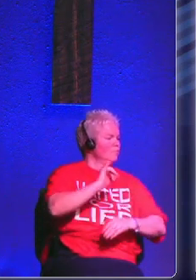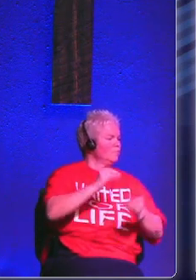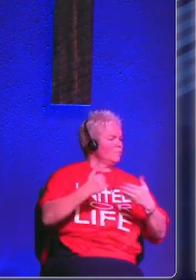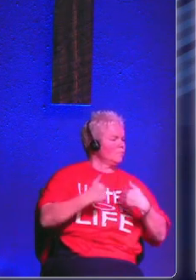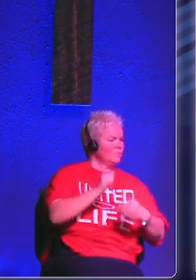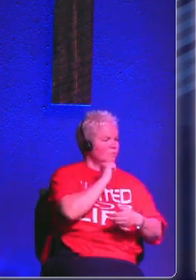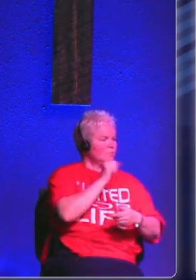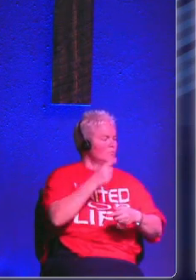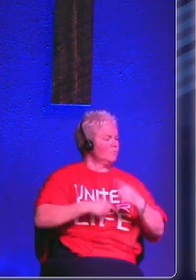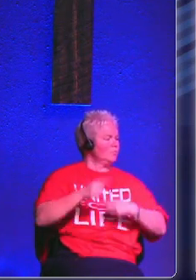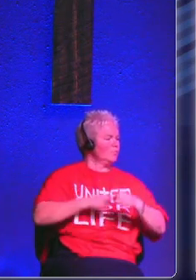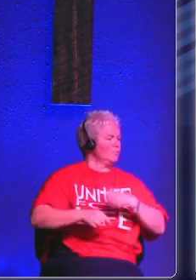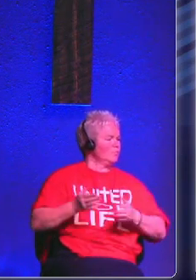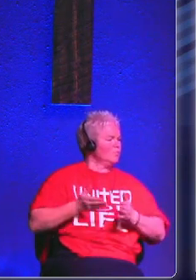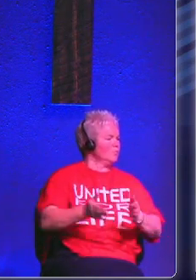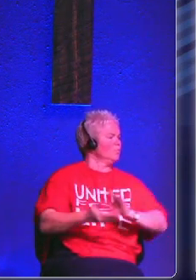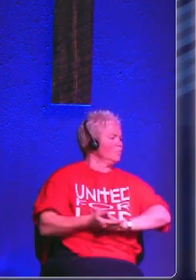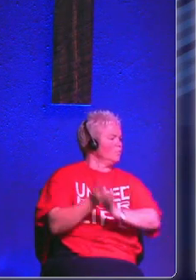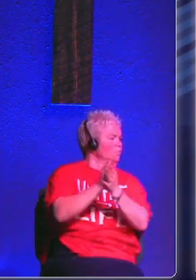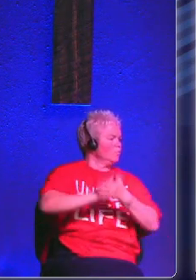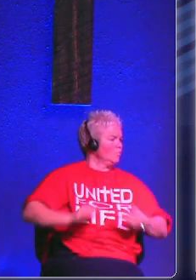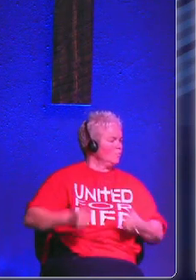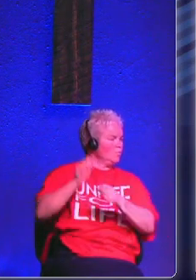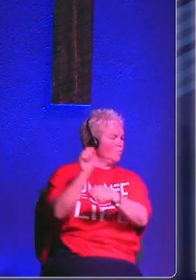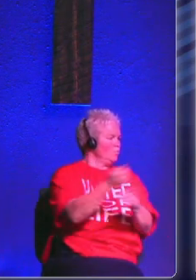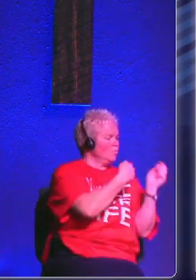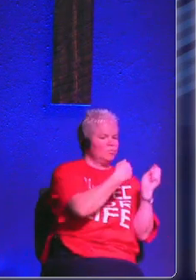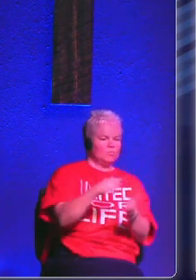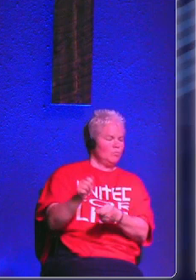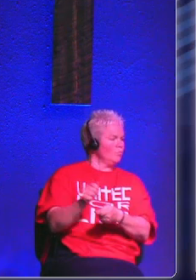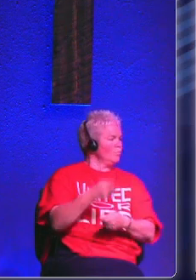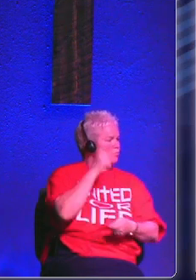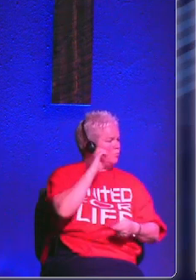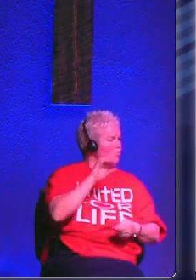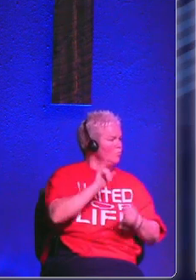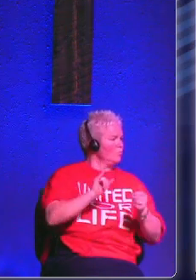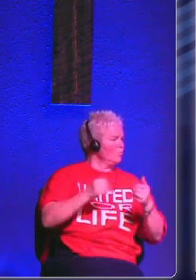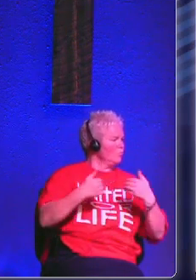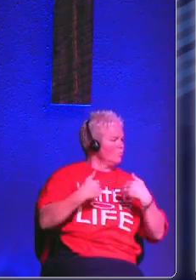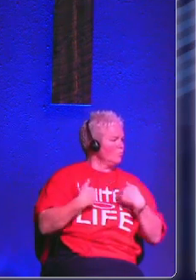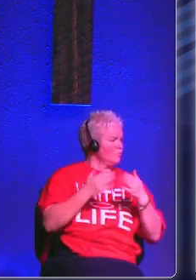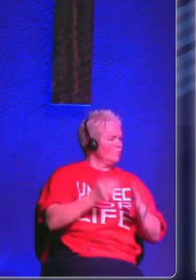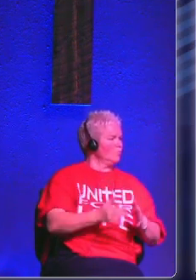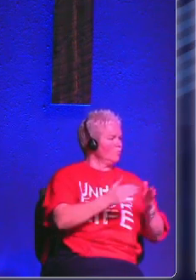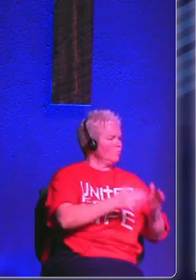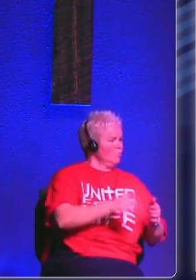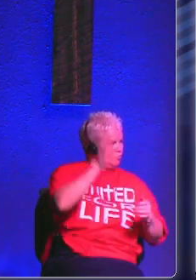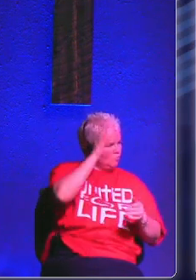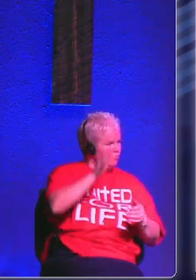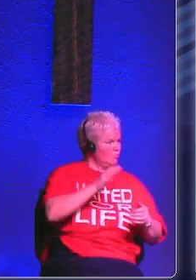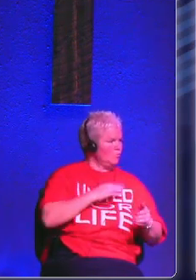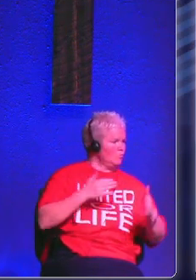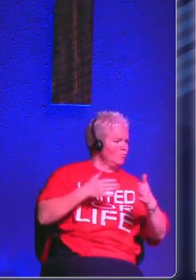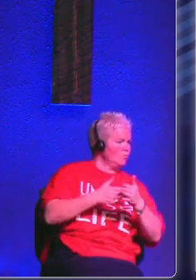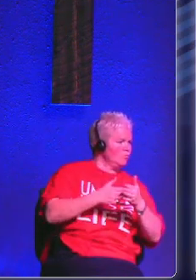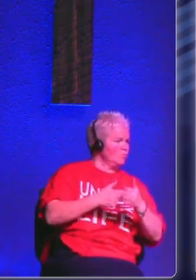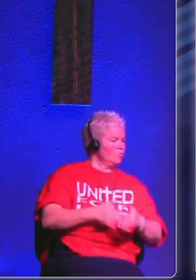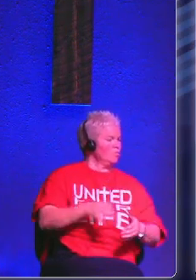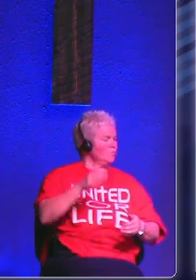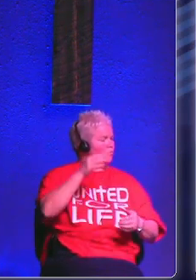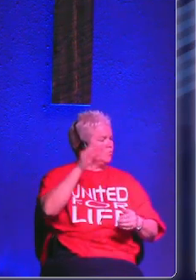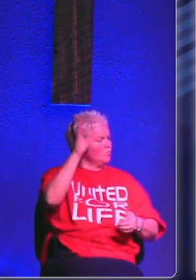bring peace, but a sword. For I have come to set man against his father, and daughter against her mother,